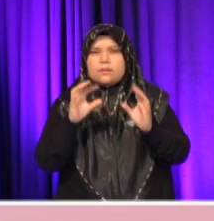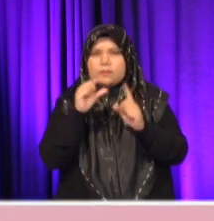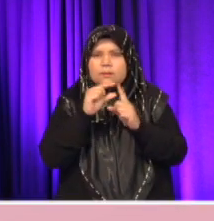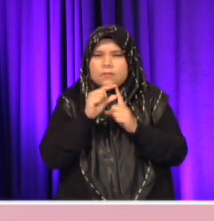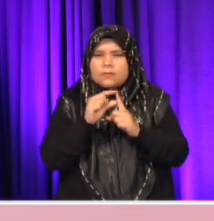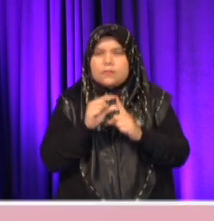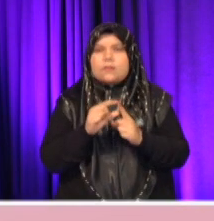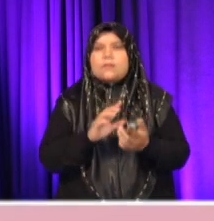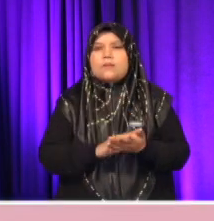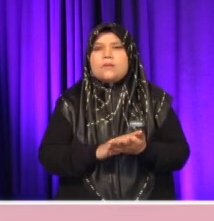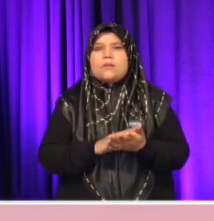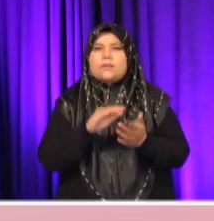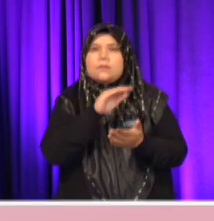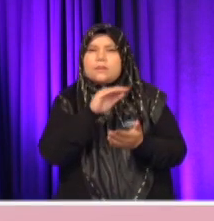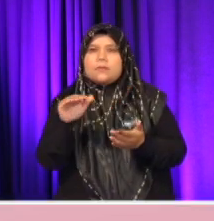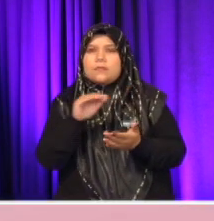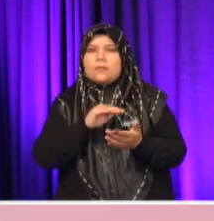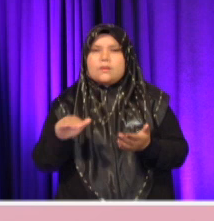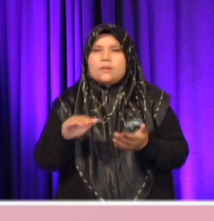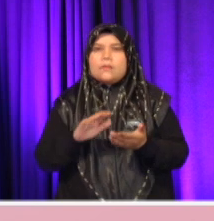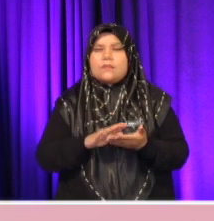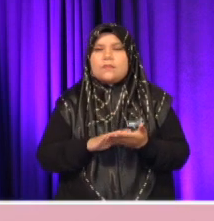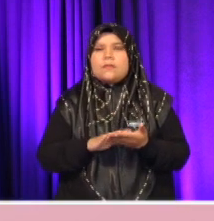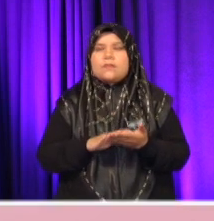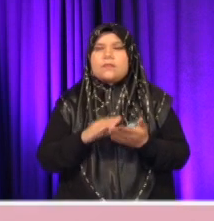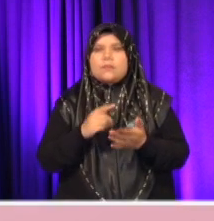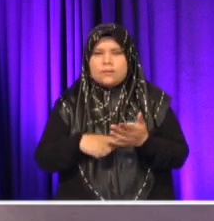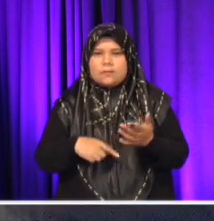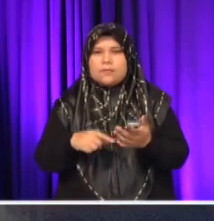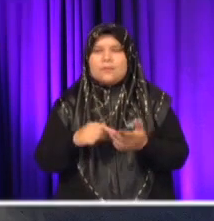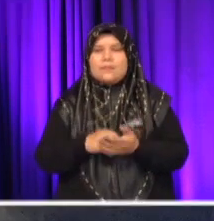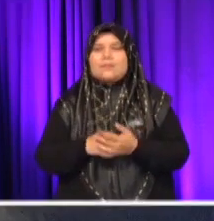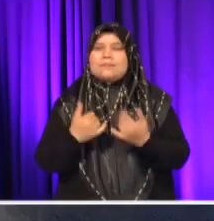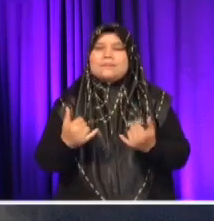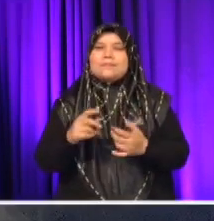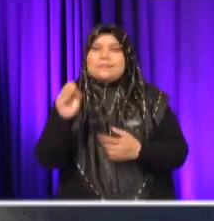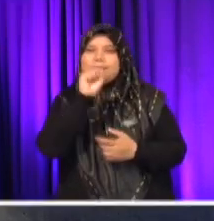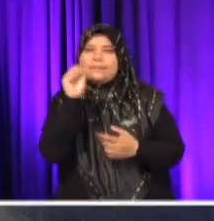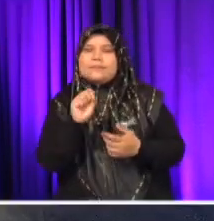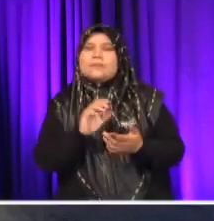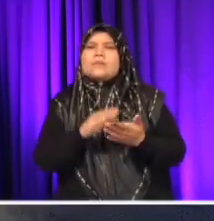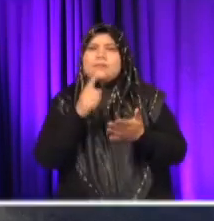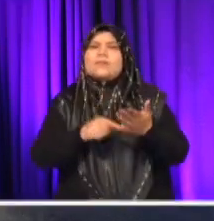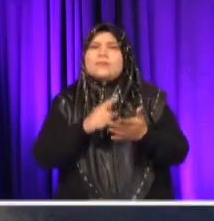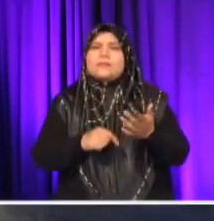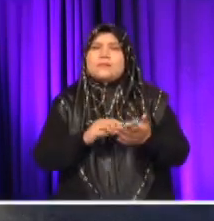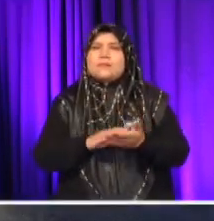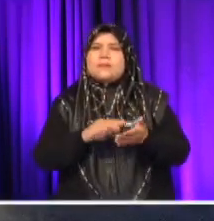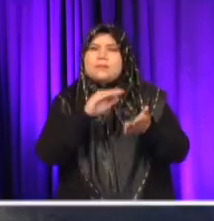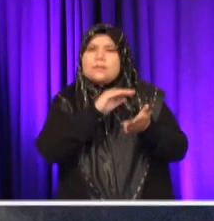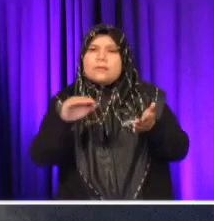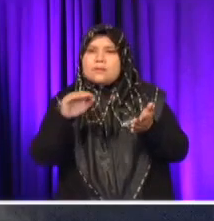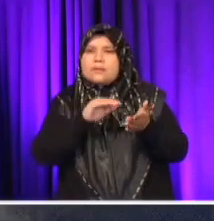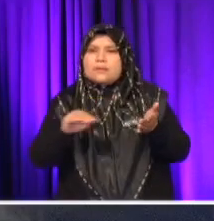or a non-linear text. All right. What does that mean, Ms. Farhana? I know you'll be asking me this question. All right. Okay. So linear means a text